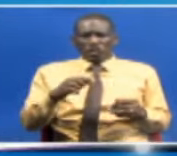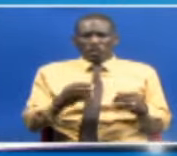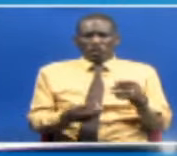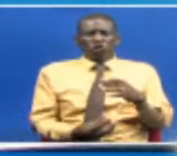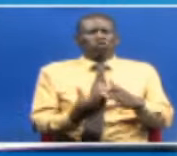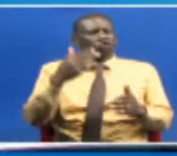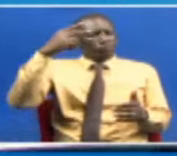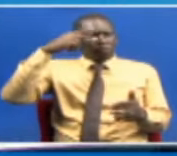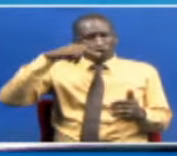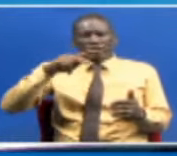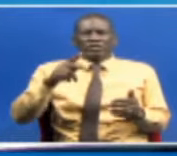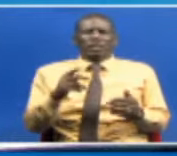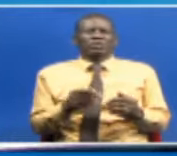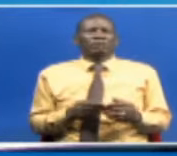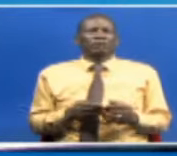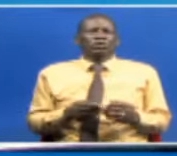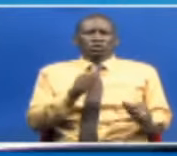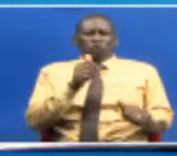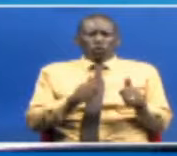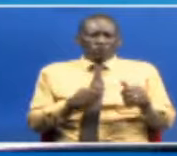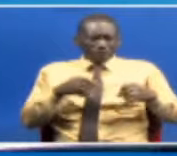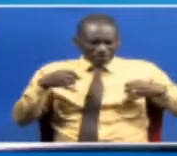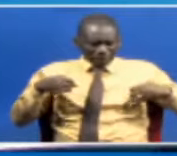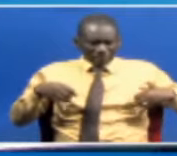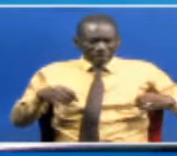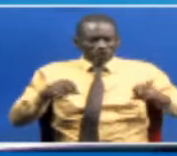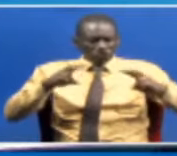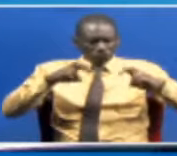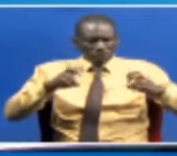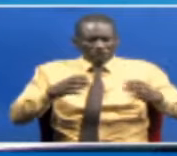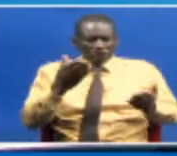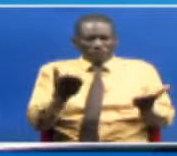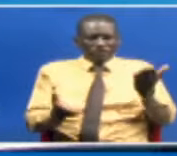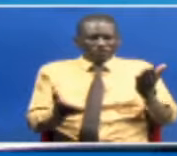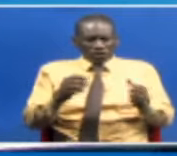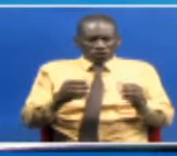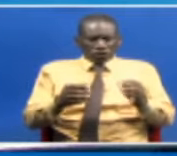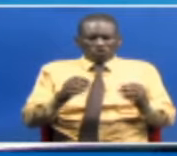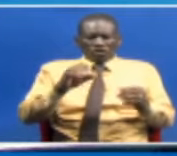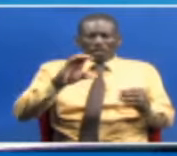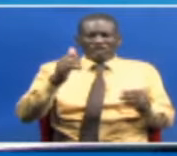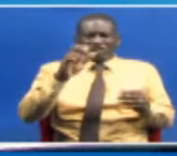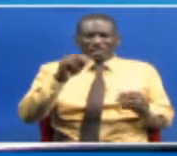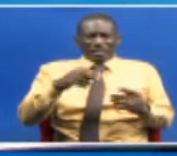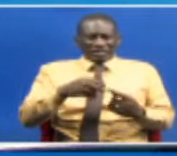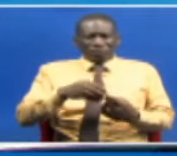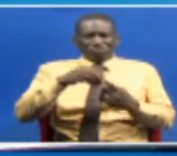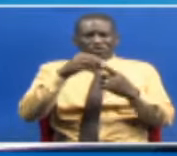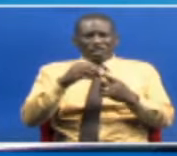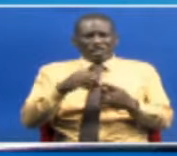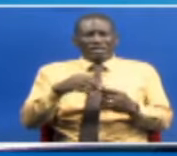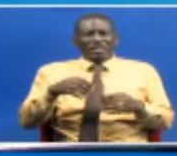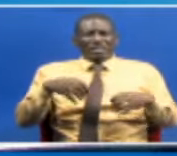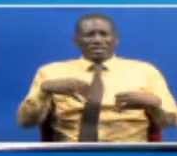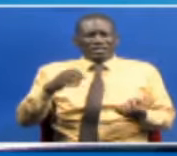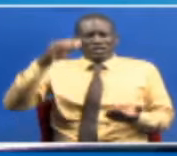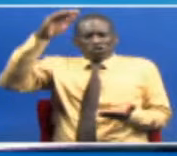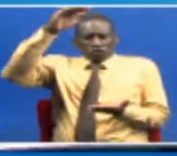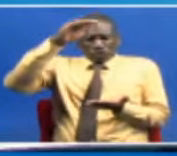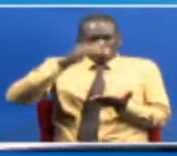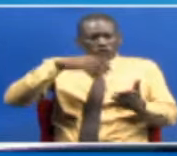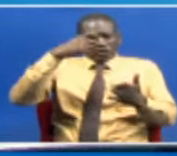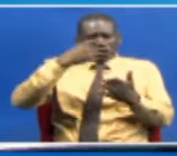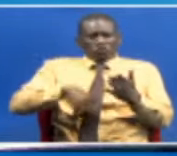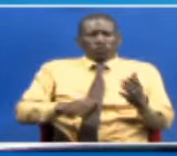policy intervention, which is seeking to look at the whole value chain and particularly bring down the cost